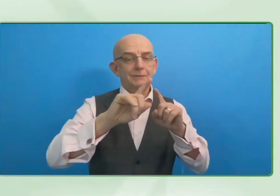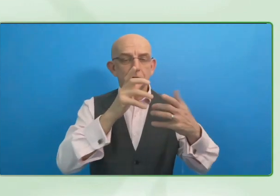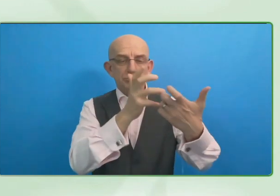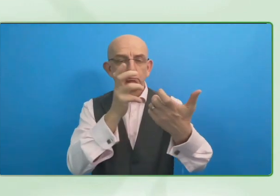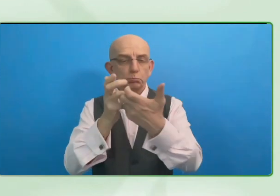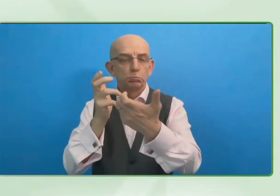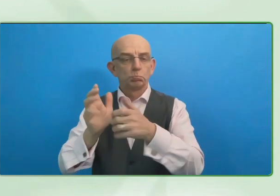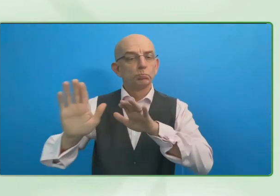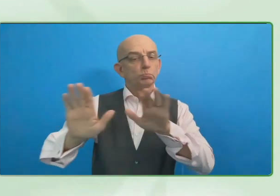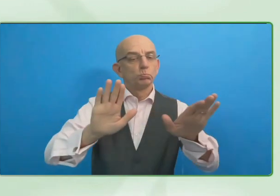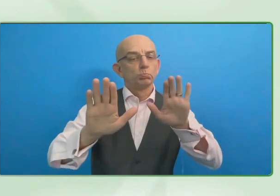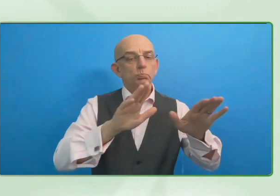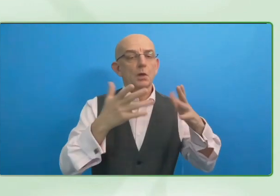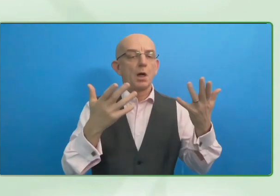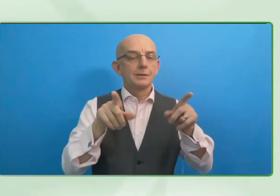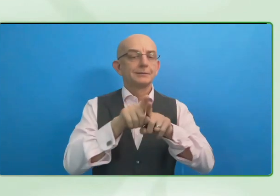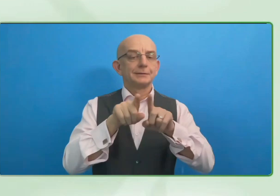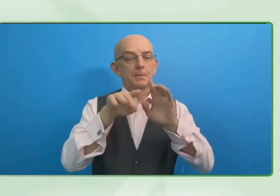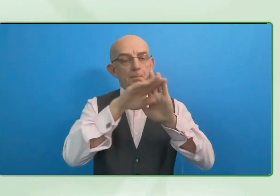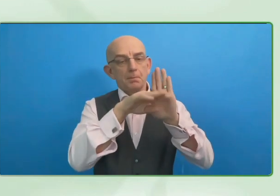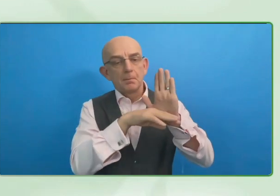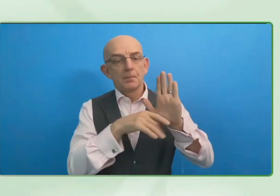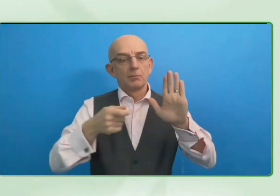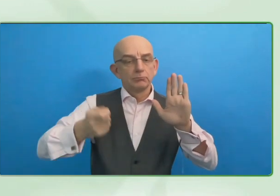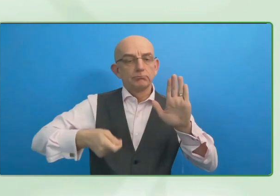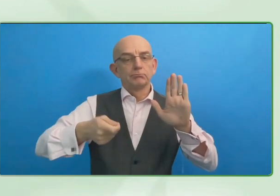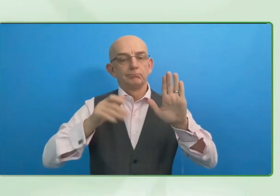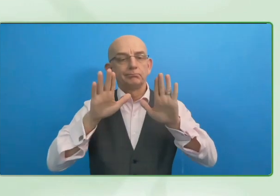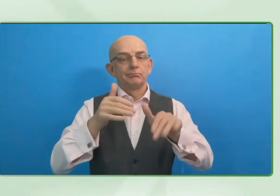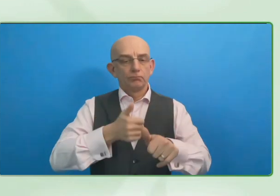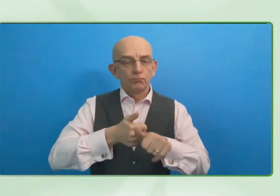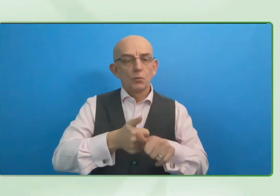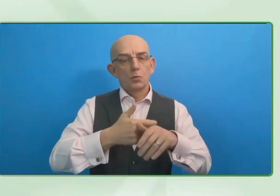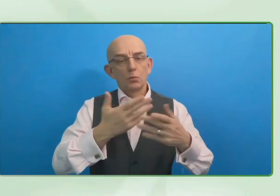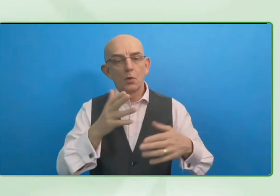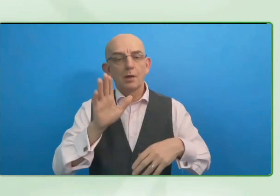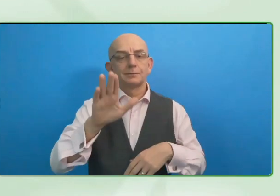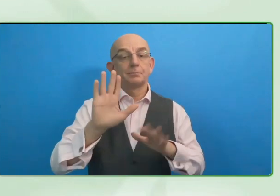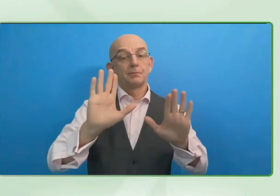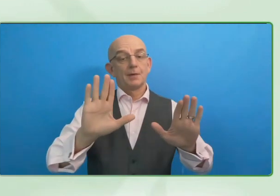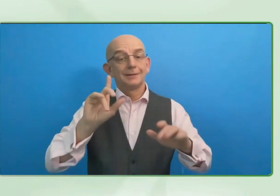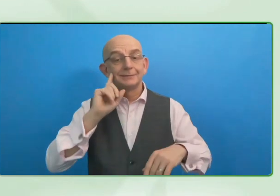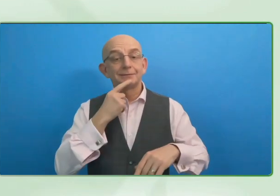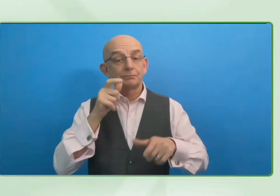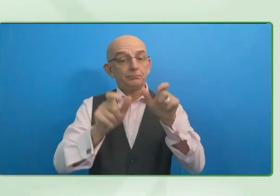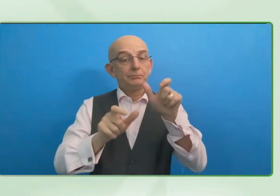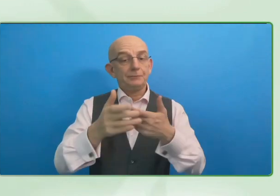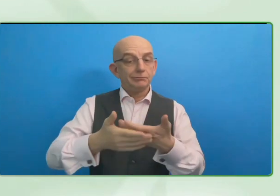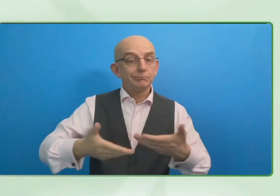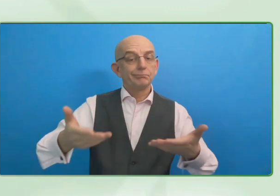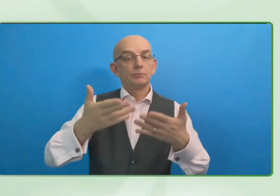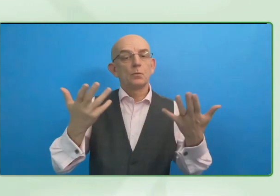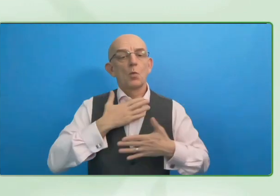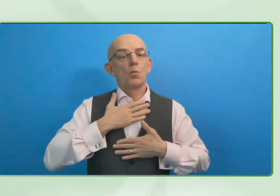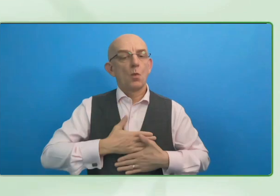example, needs of the deaf community. It can be different in every country, and we know that we have to respect that. But we also